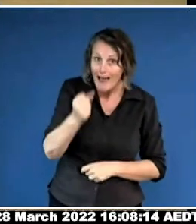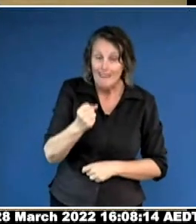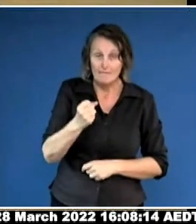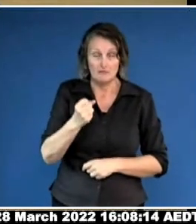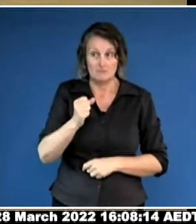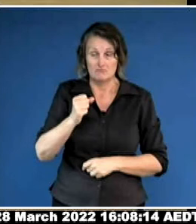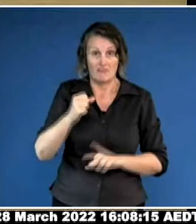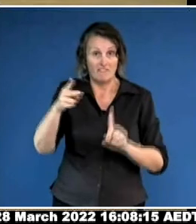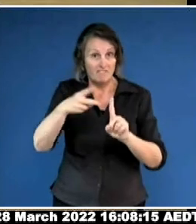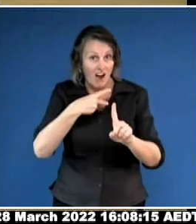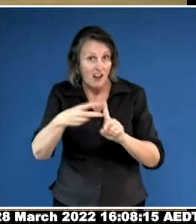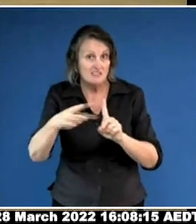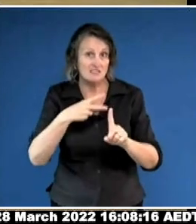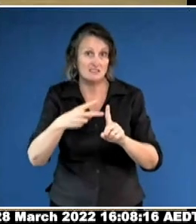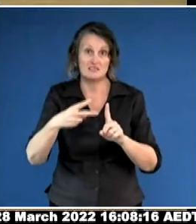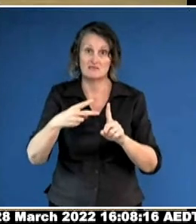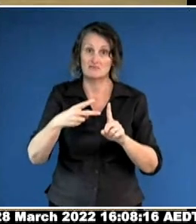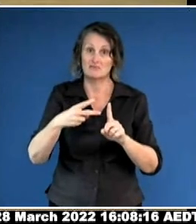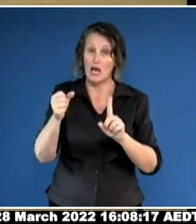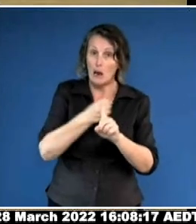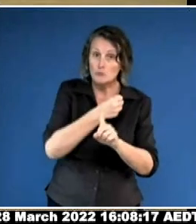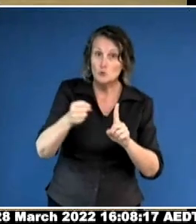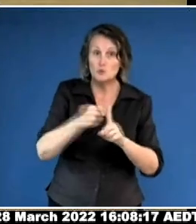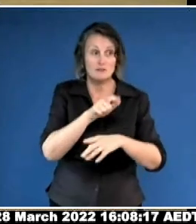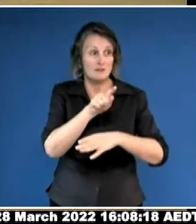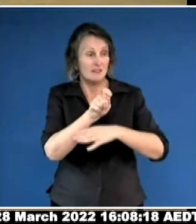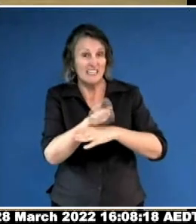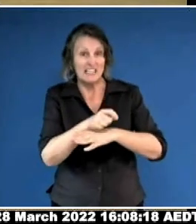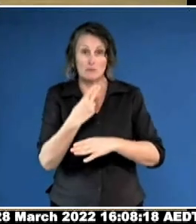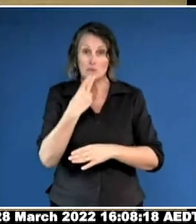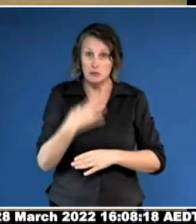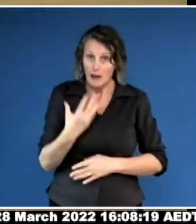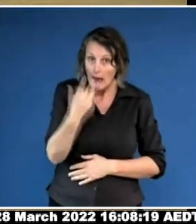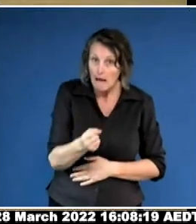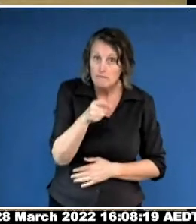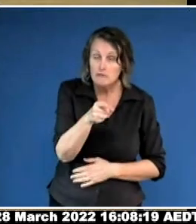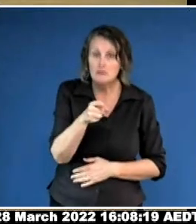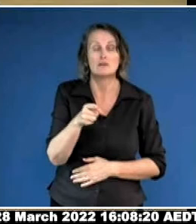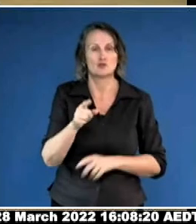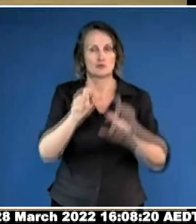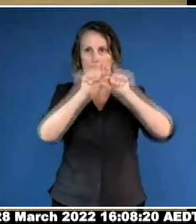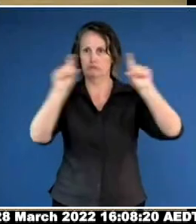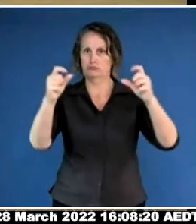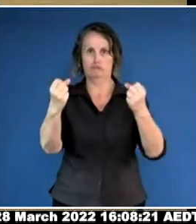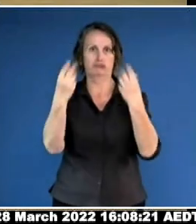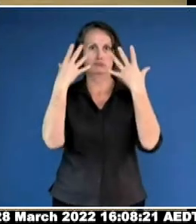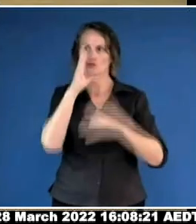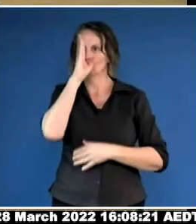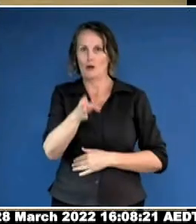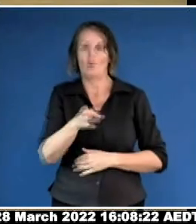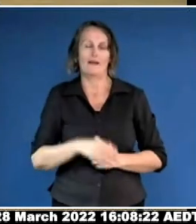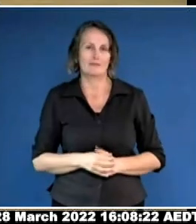violence, abuse, neglect, or exploitation?" front and centre of their respective home pages. They should also